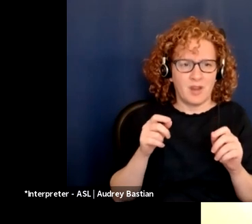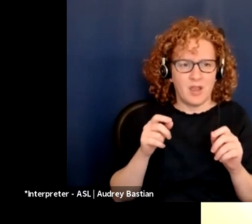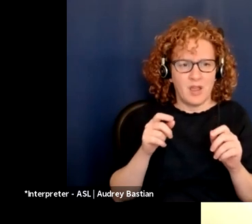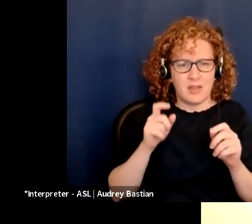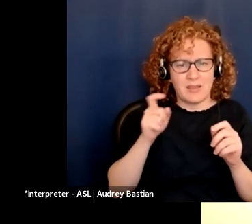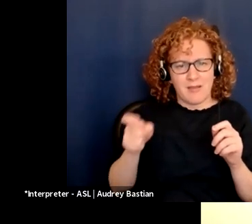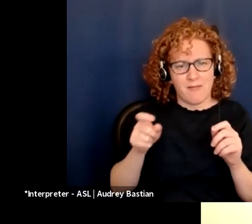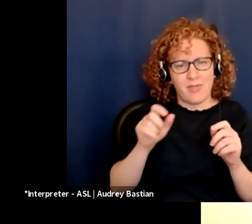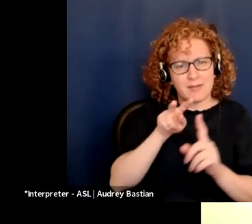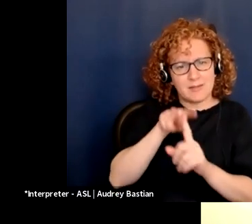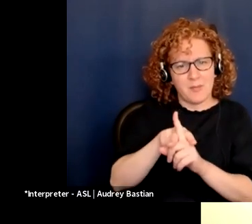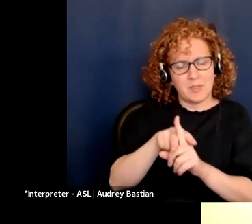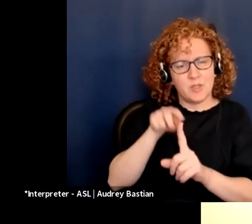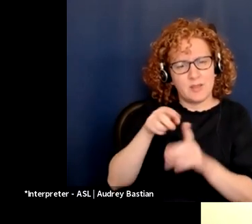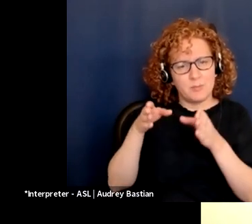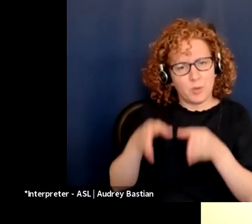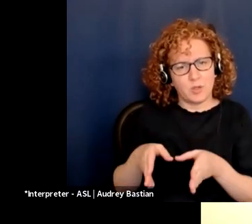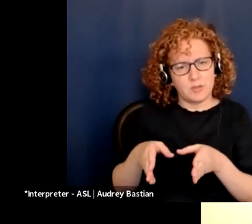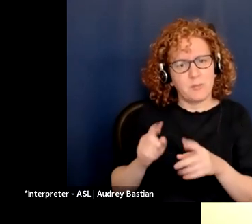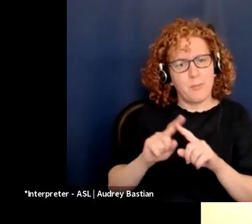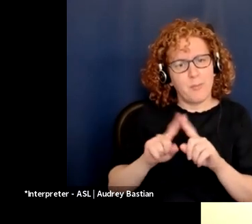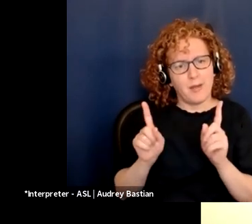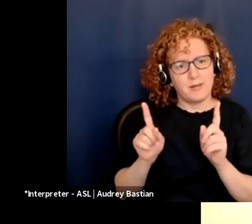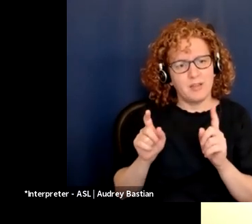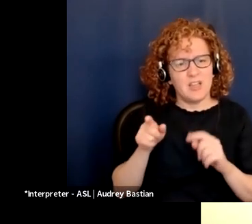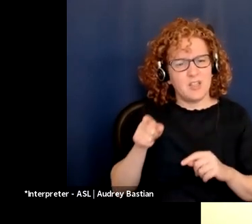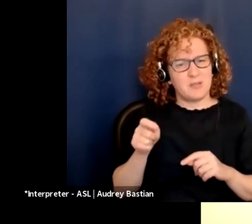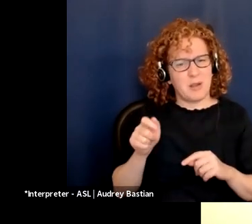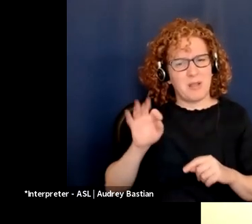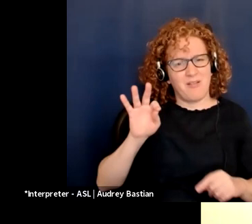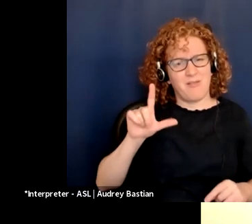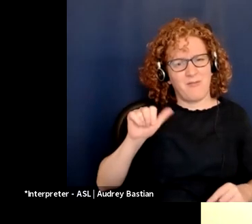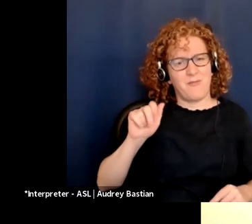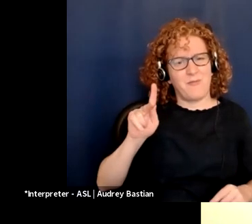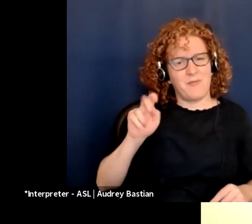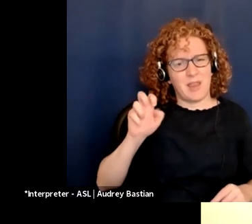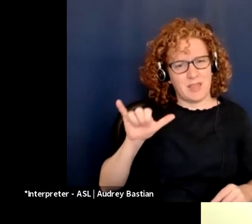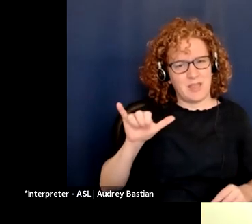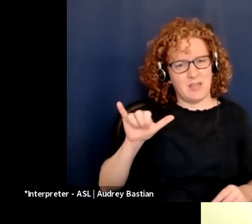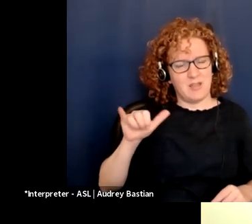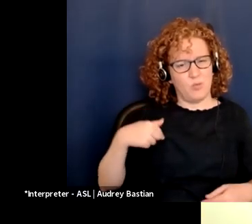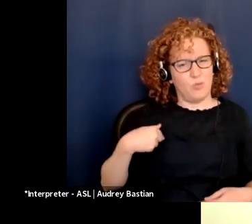to so-and-so, but she's been a little flaky lately.